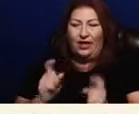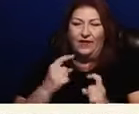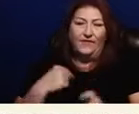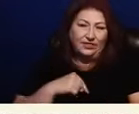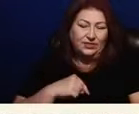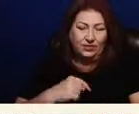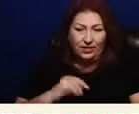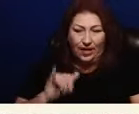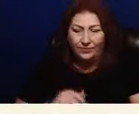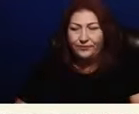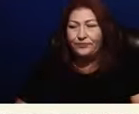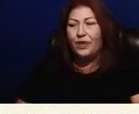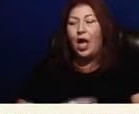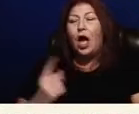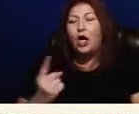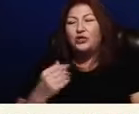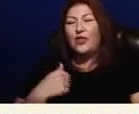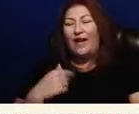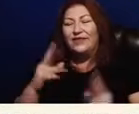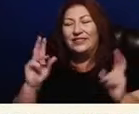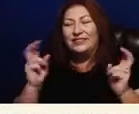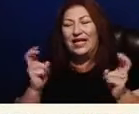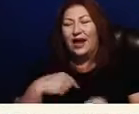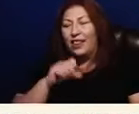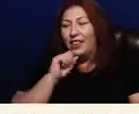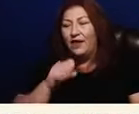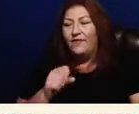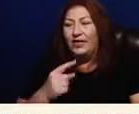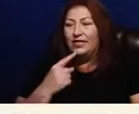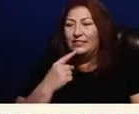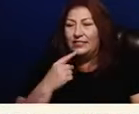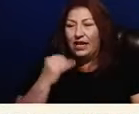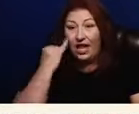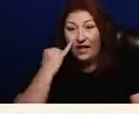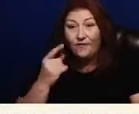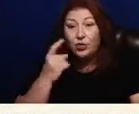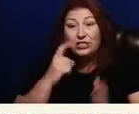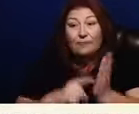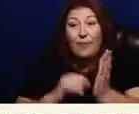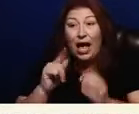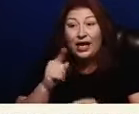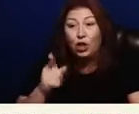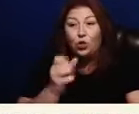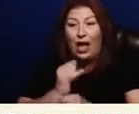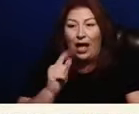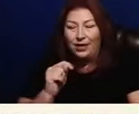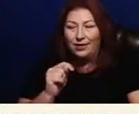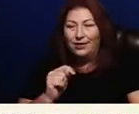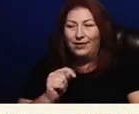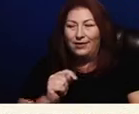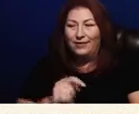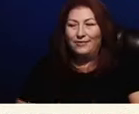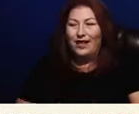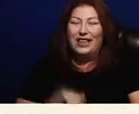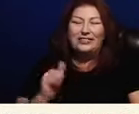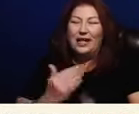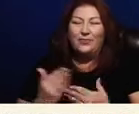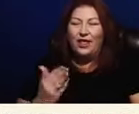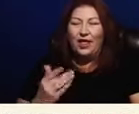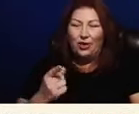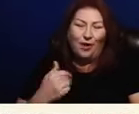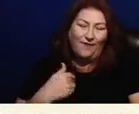a saying that I love, that if you spot it, you got it, right? So that's a saying that we have in recovery. If you spot it, you